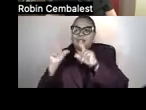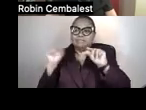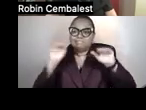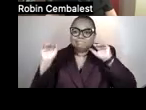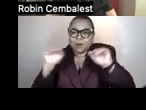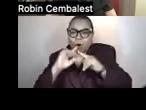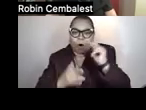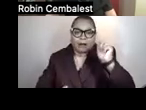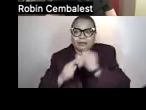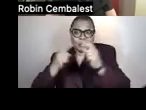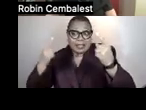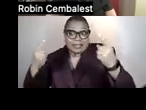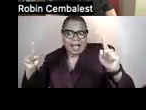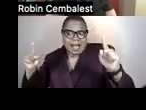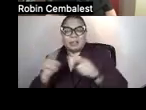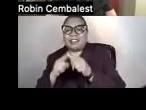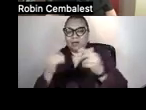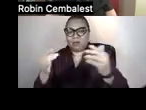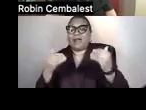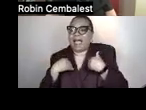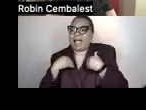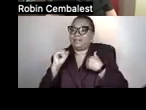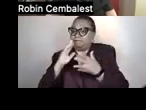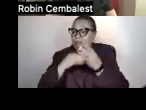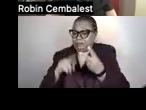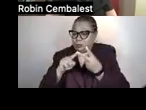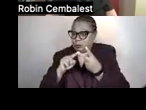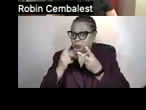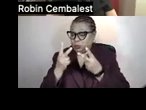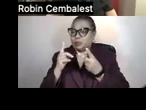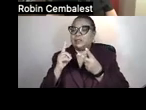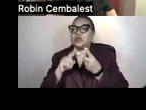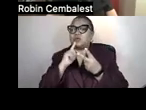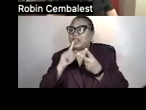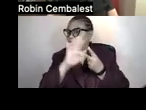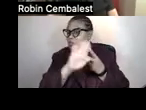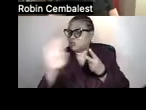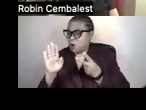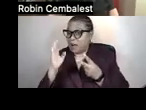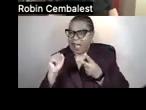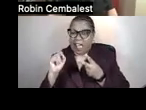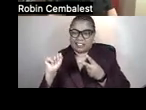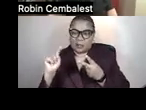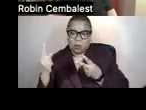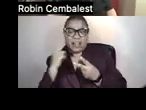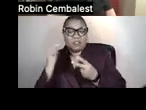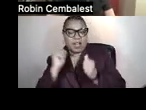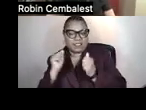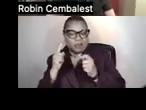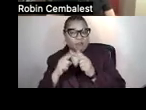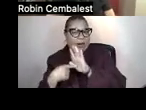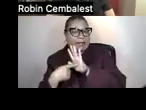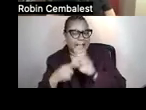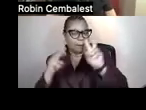way up to the announcement. And then we're going to have Act Two, which is really your Act One if you have a theater piece, for